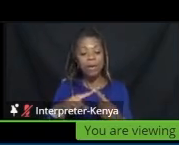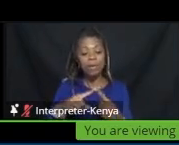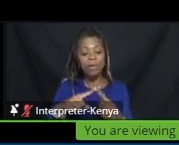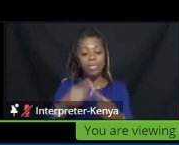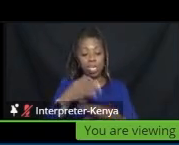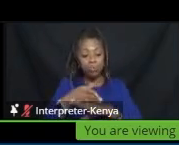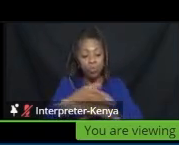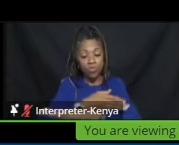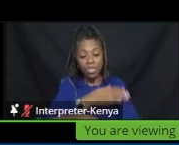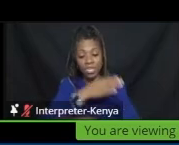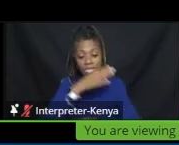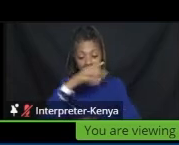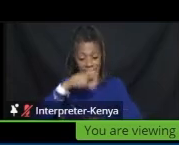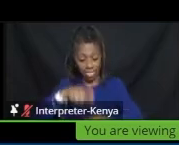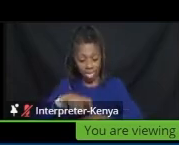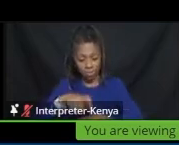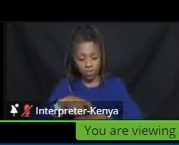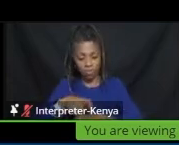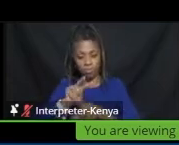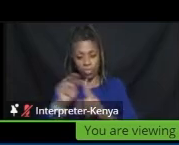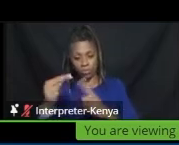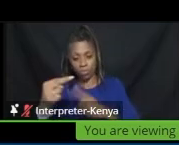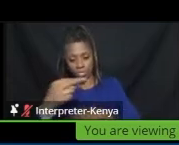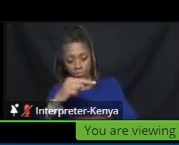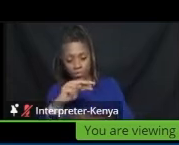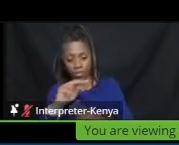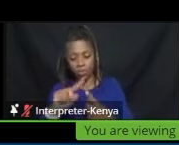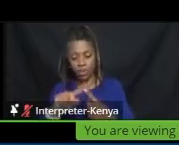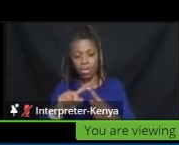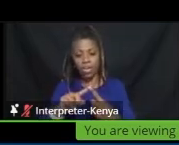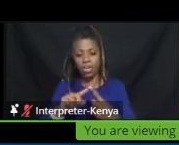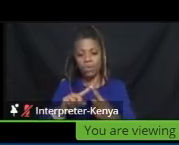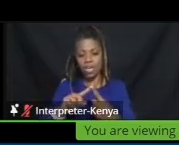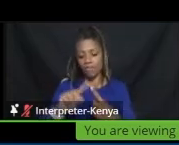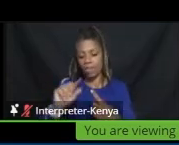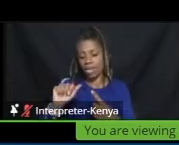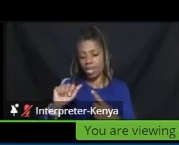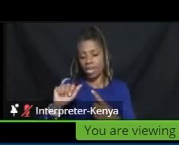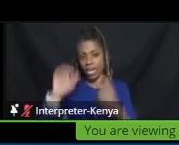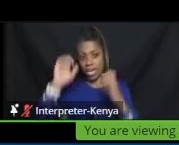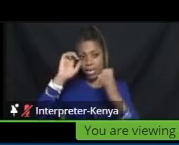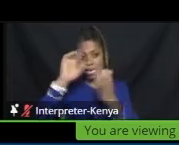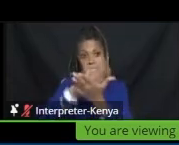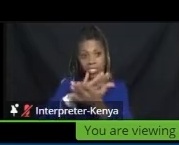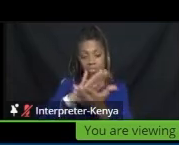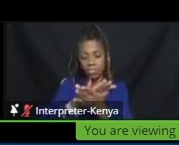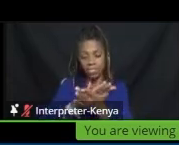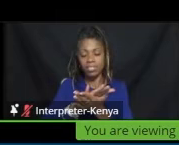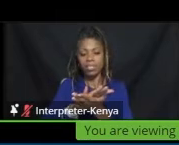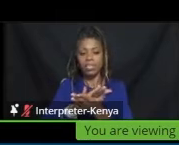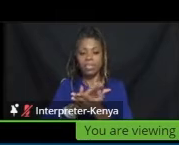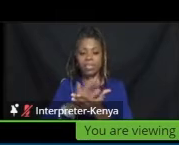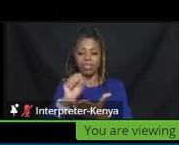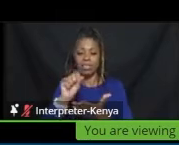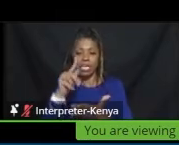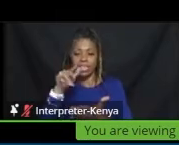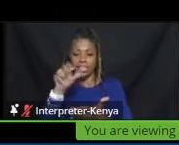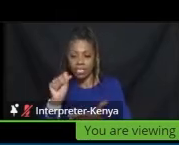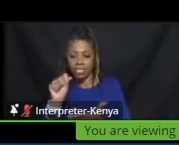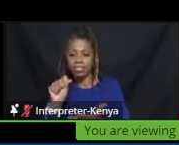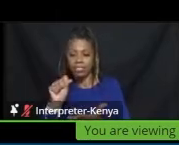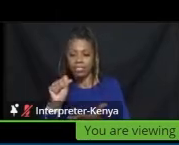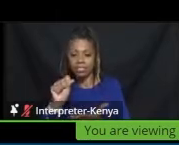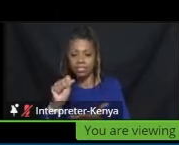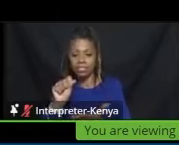perspectives: academics, athletics, and out-of-school activity. And we're actually going to start off in reverse order.